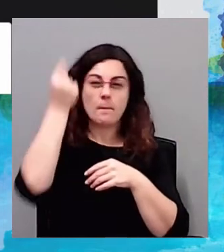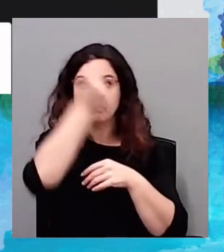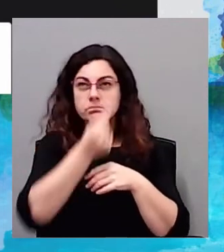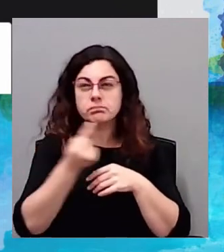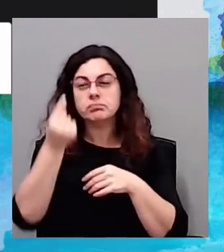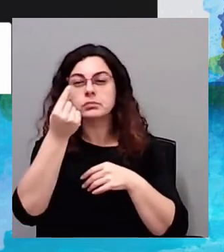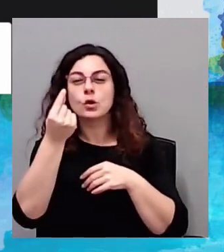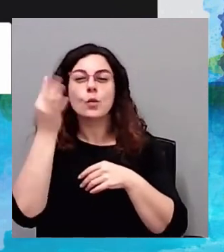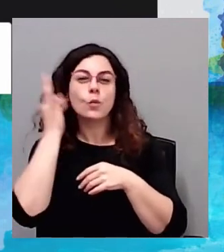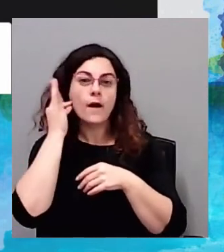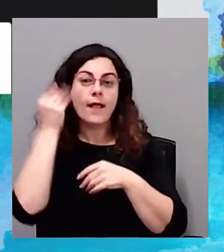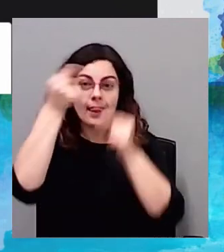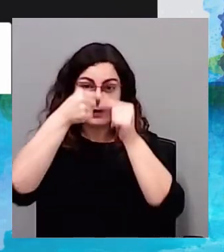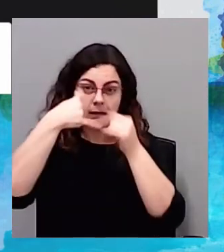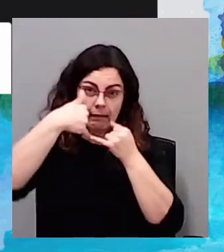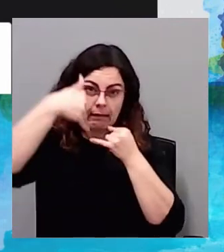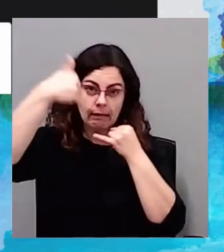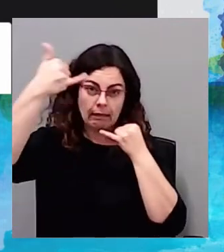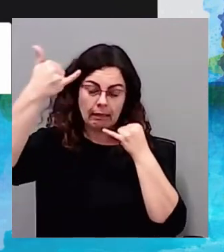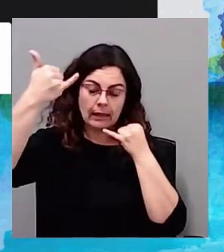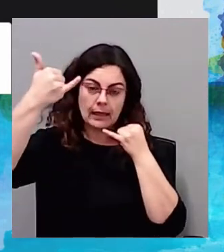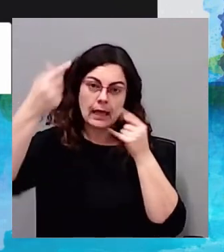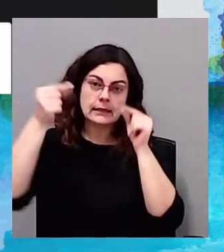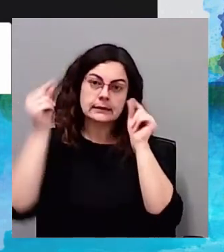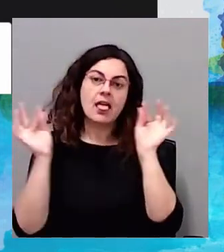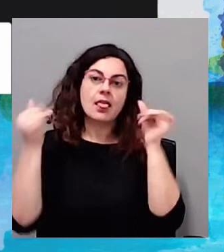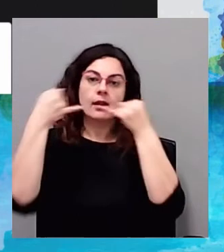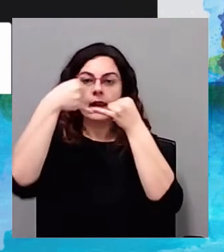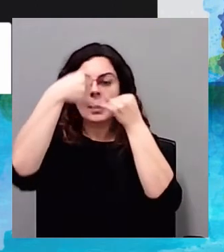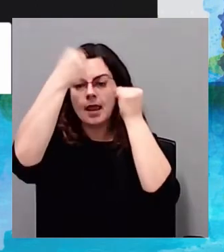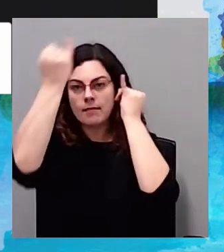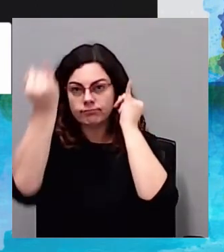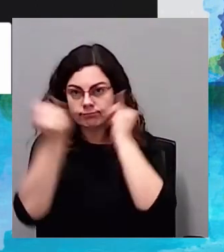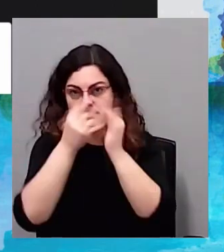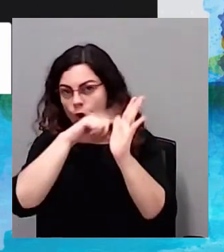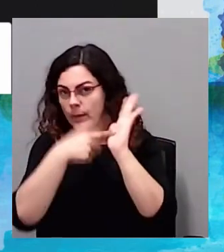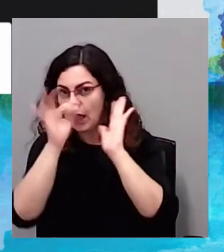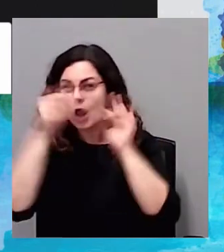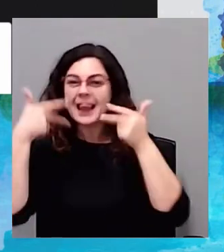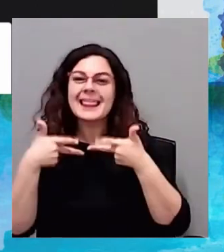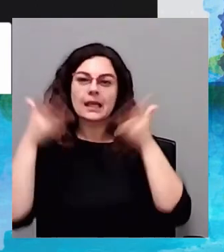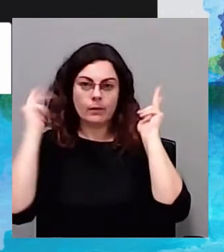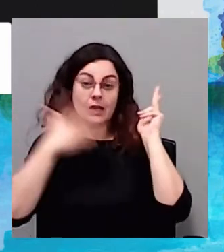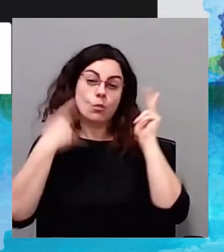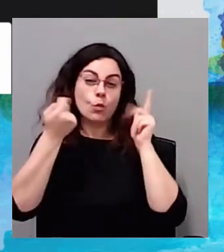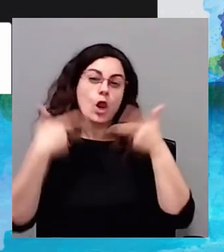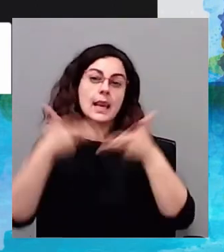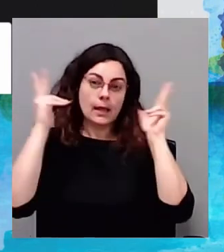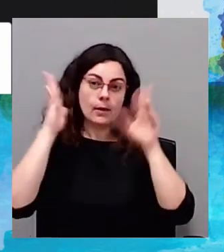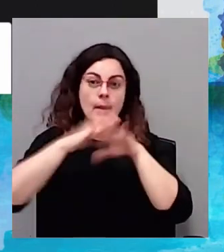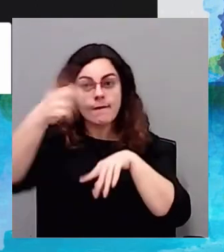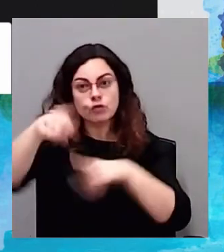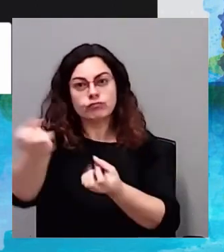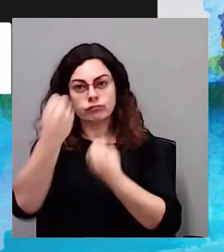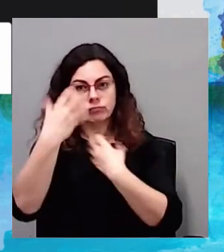would be used to seeing in the portrait of a woman. I want to leave this kind of open so